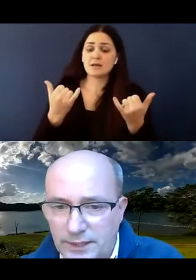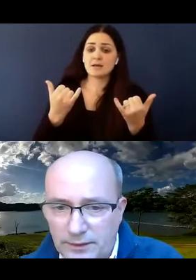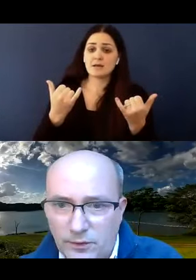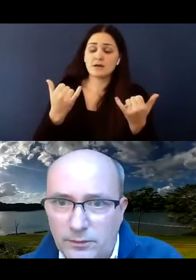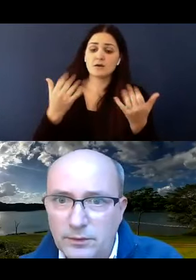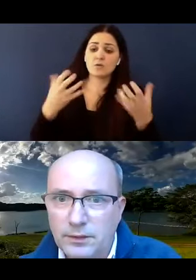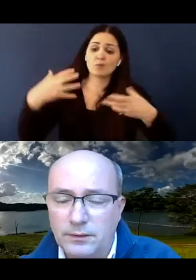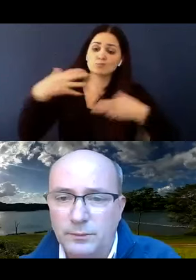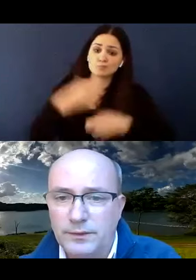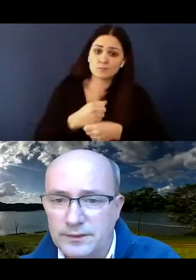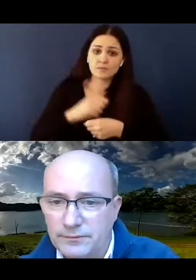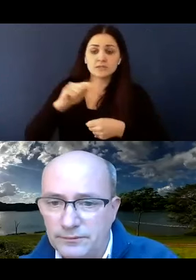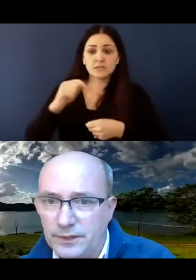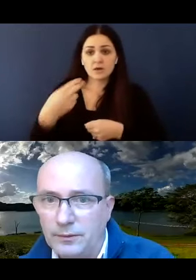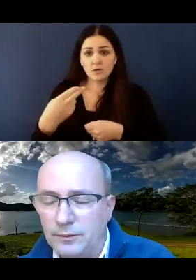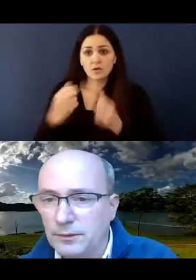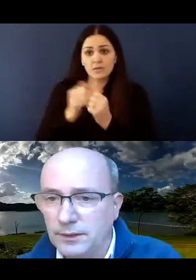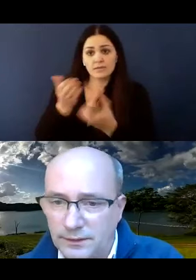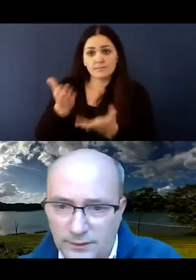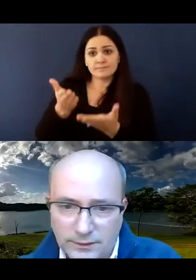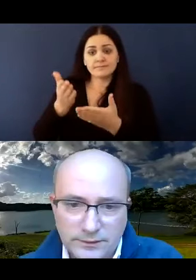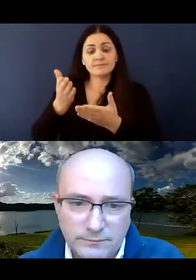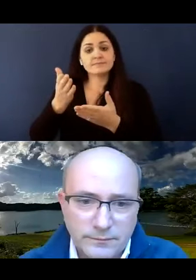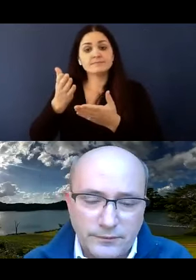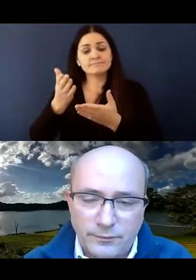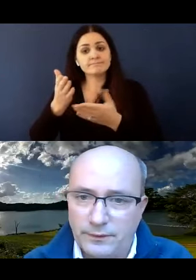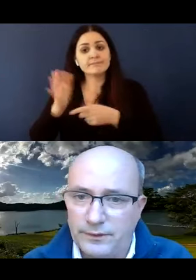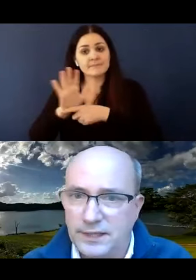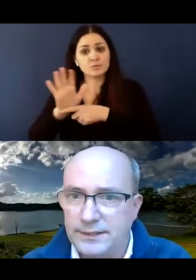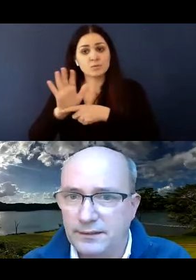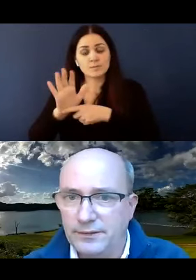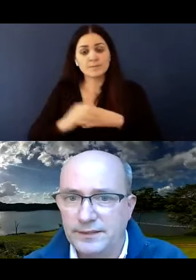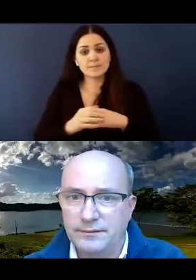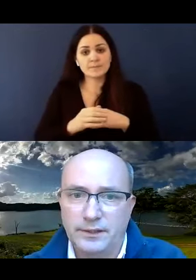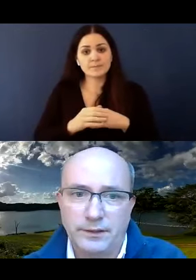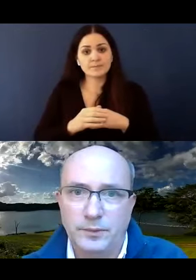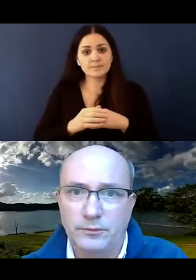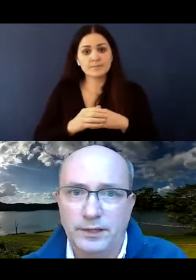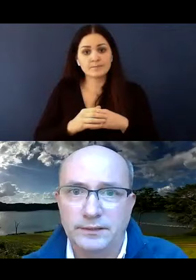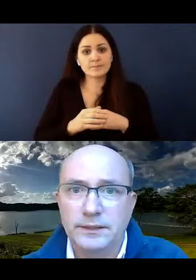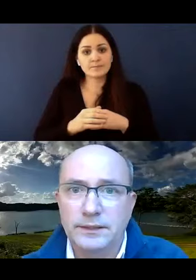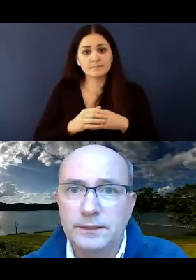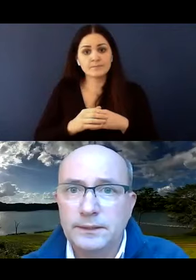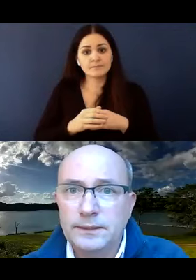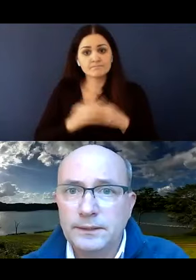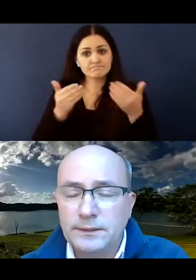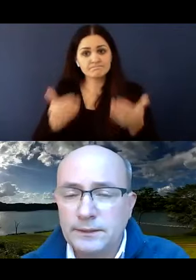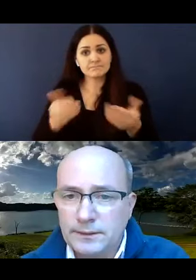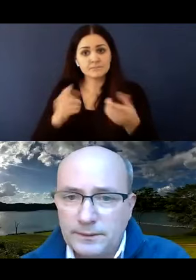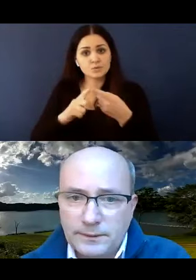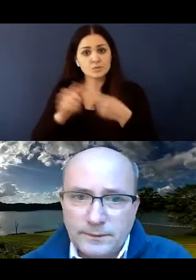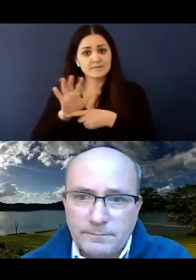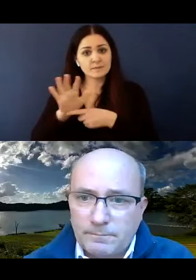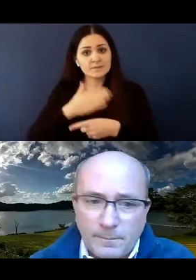out the town hall with this video. If the slides can advance to the video, that'd be great.